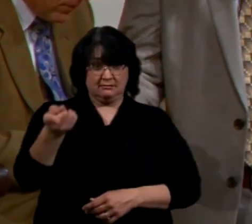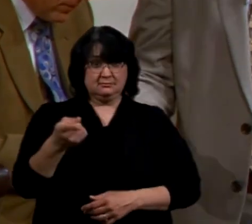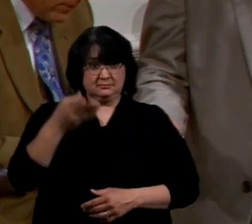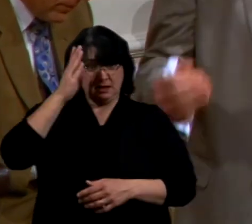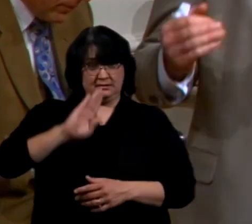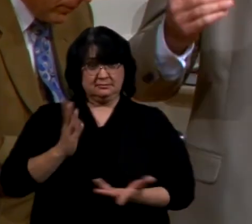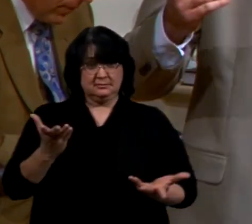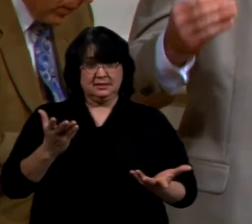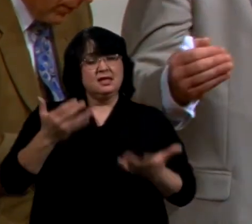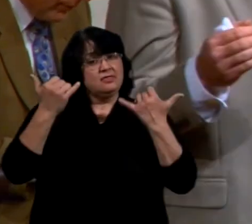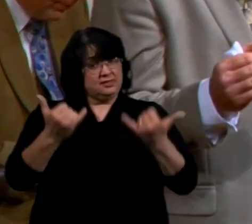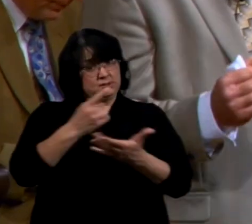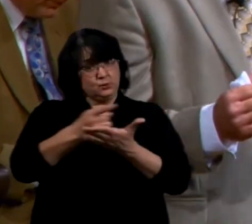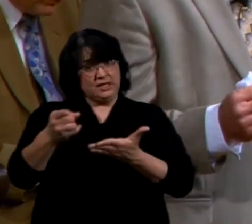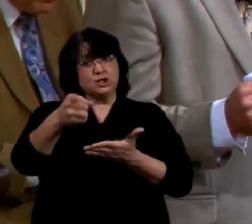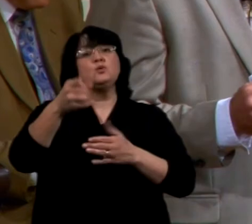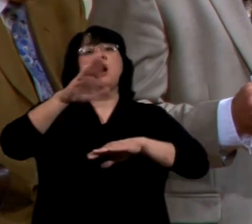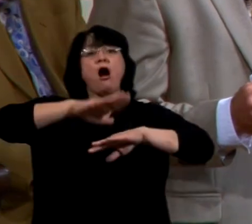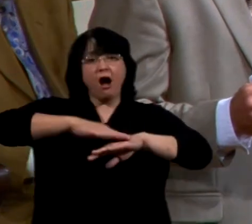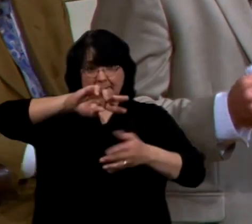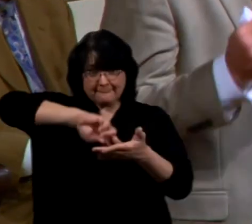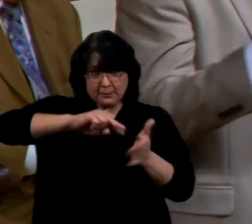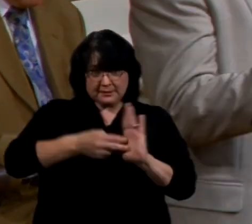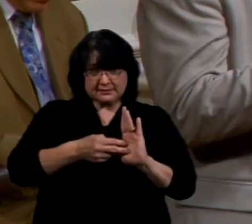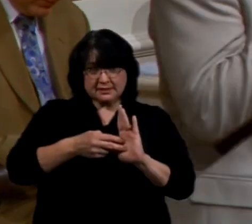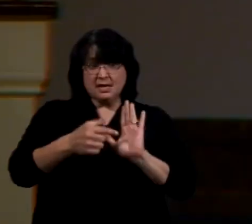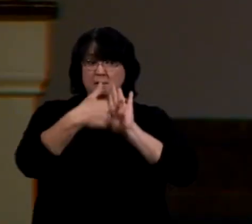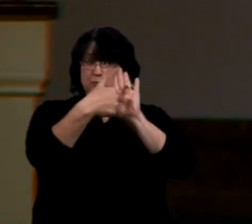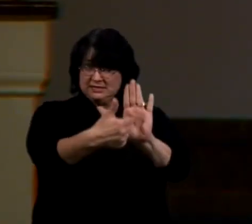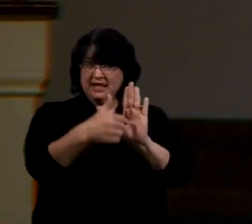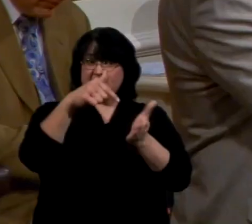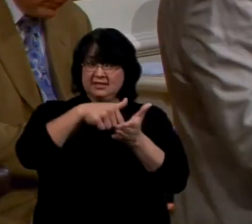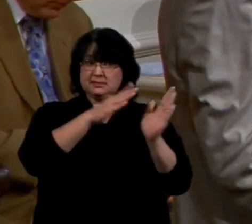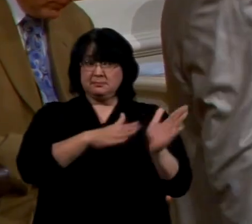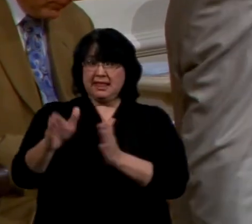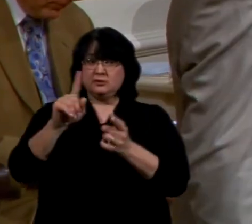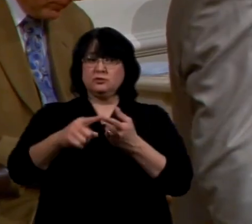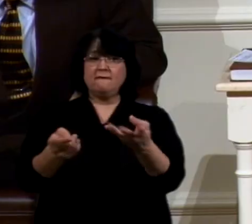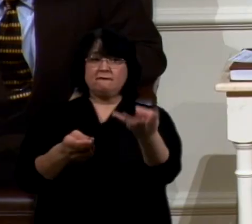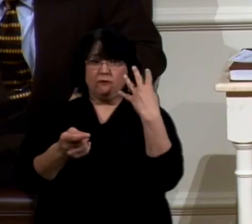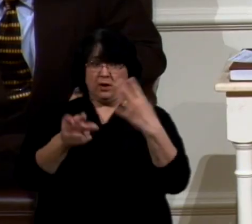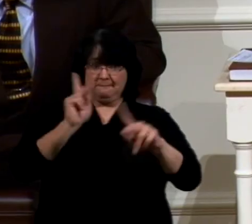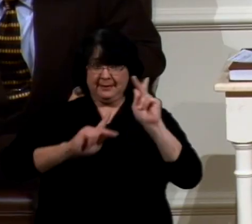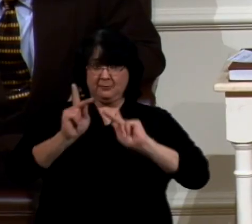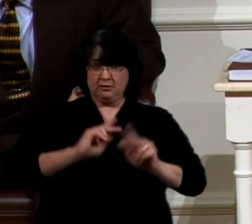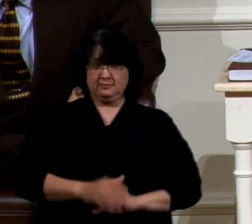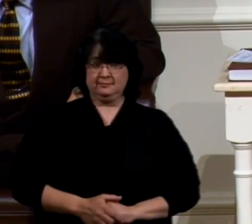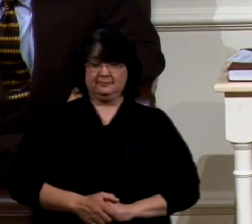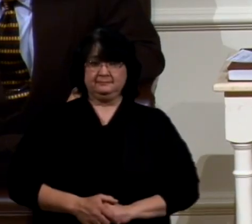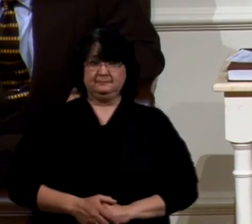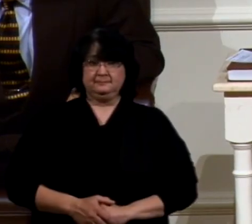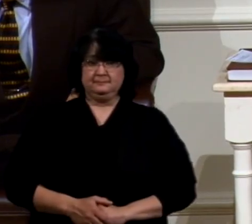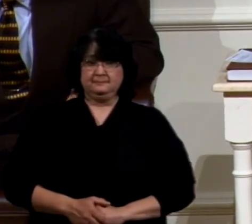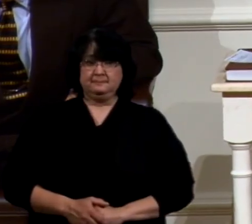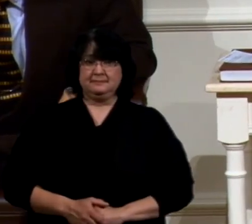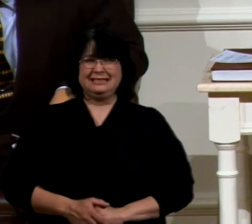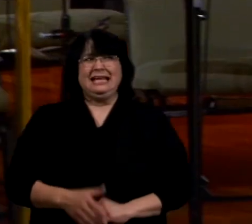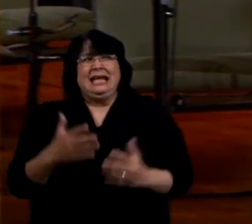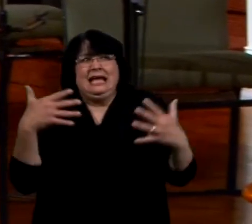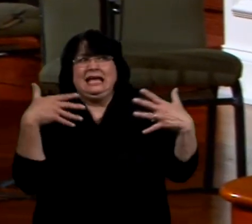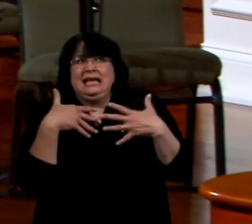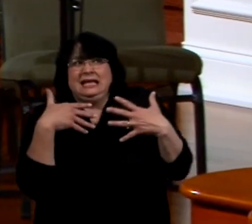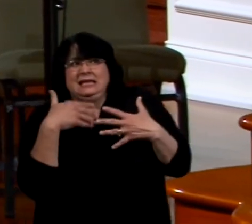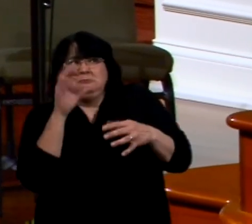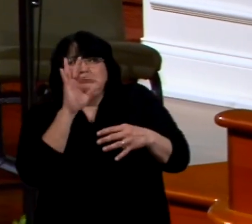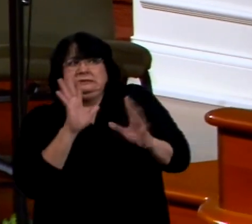Sometime this week, you're going to, on purpose, present this plan to 4 individuals. Well, preacher, that's scary.